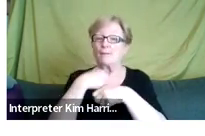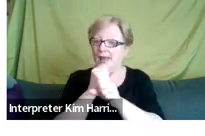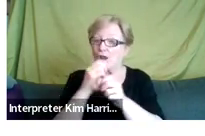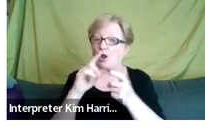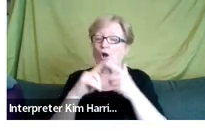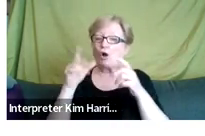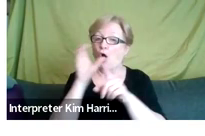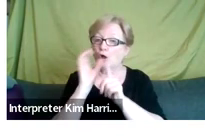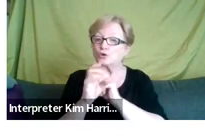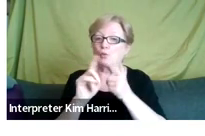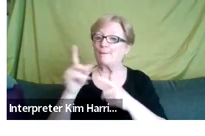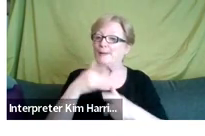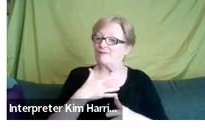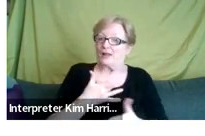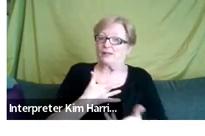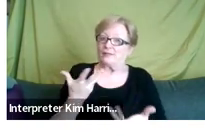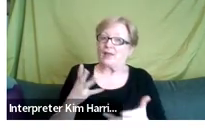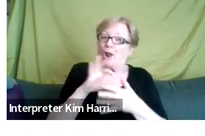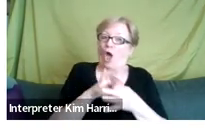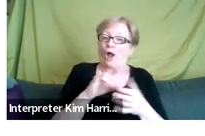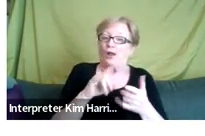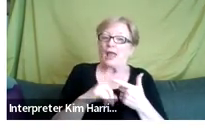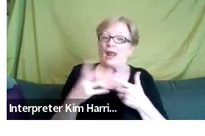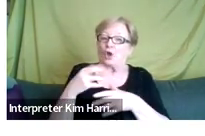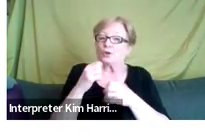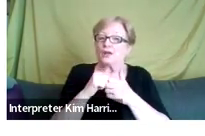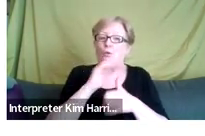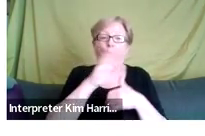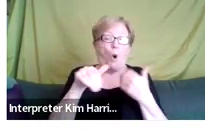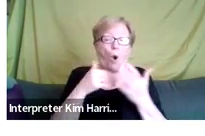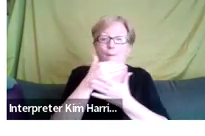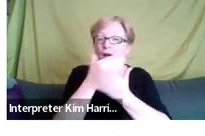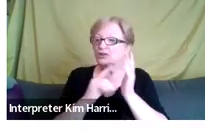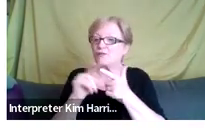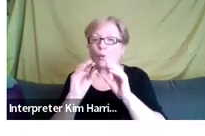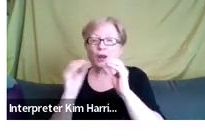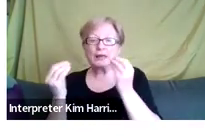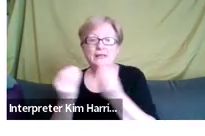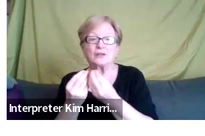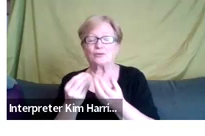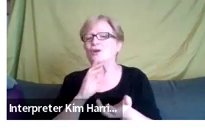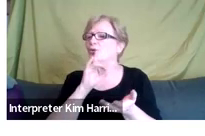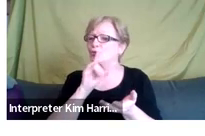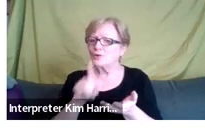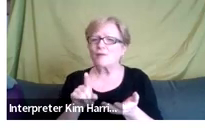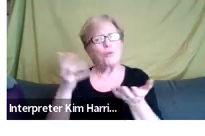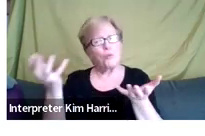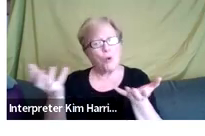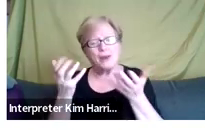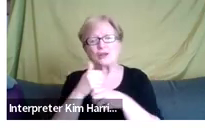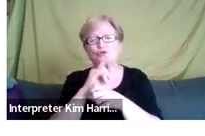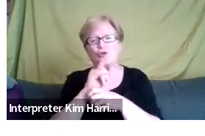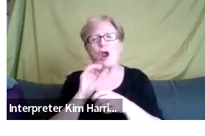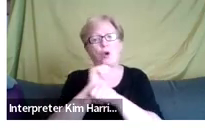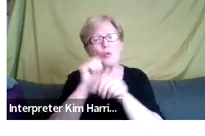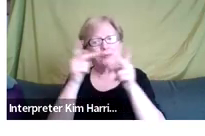like they belong and included in all phases of the organization. So we definitely want to make sure that our